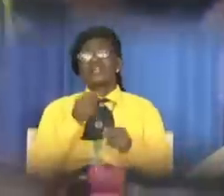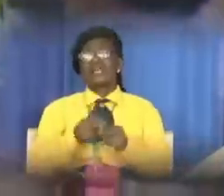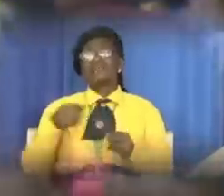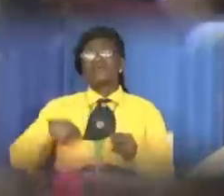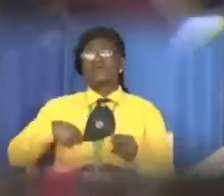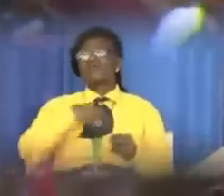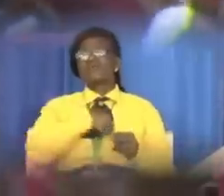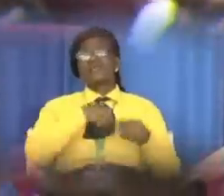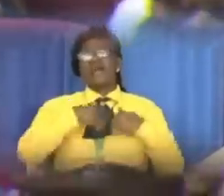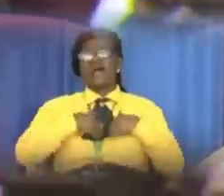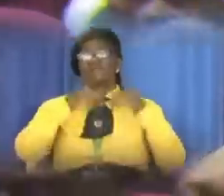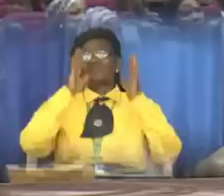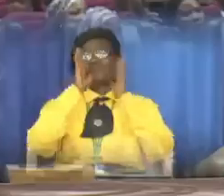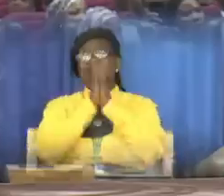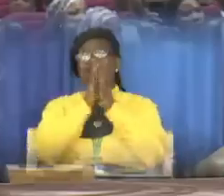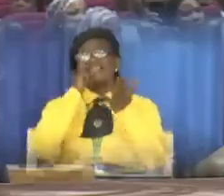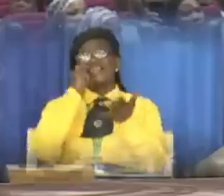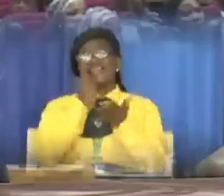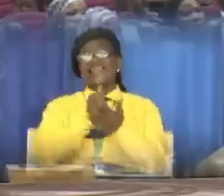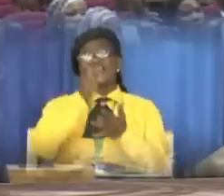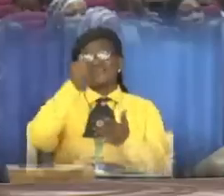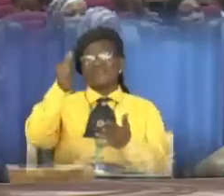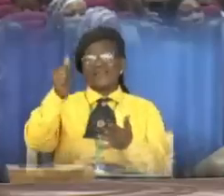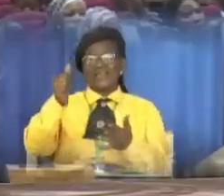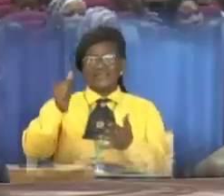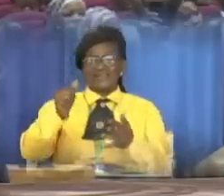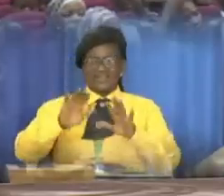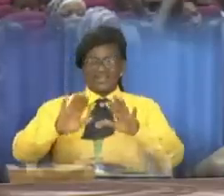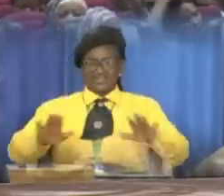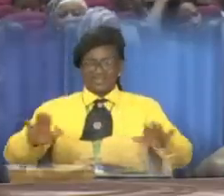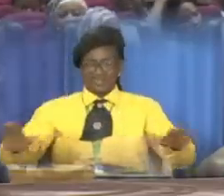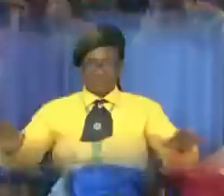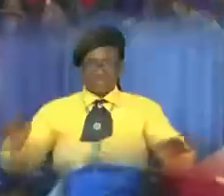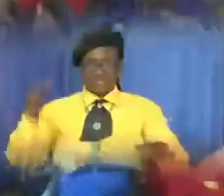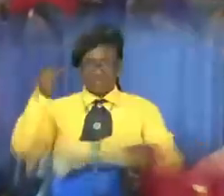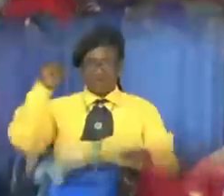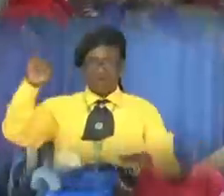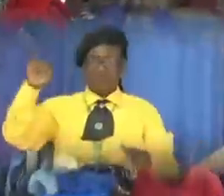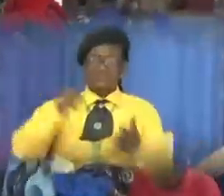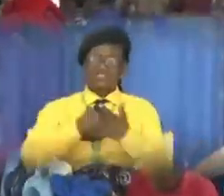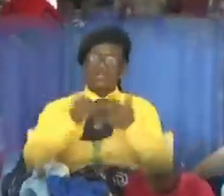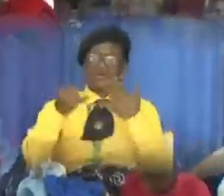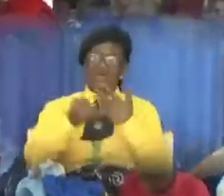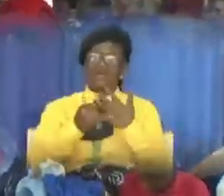Amen. Well, children of January, shout hallelujah.